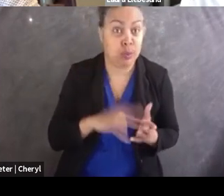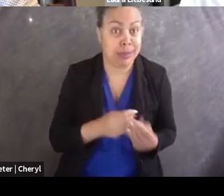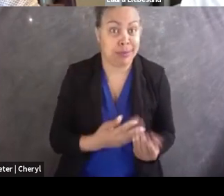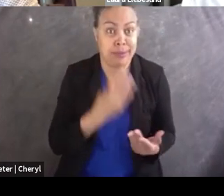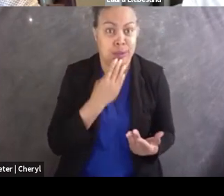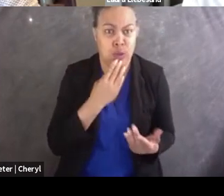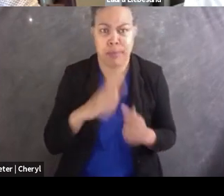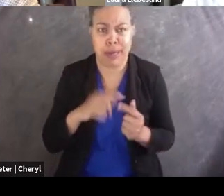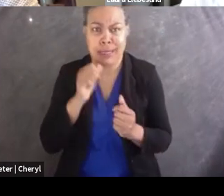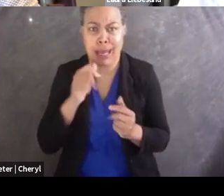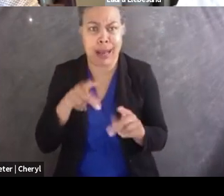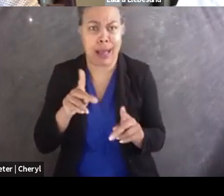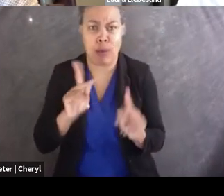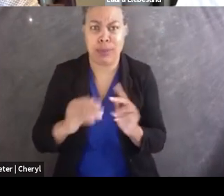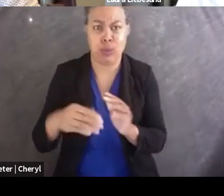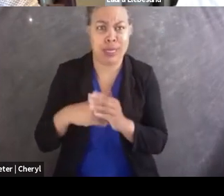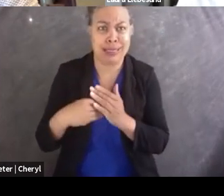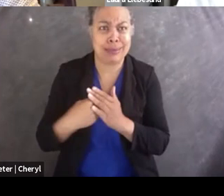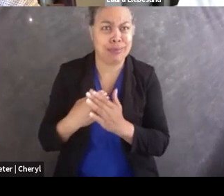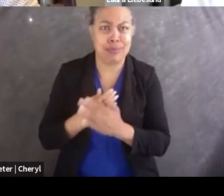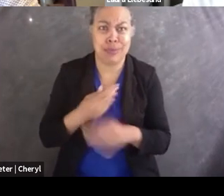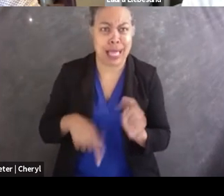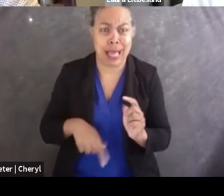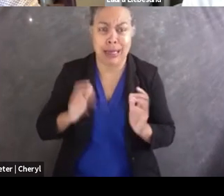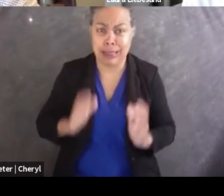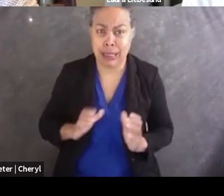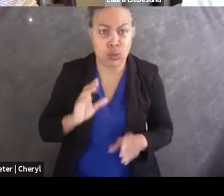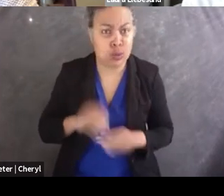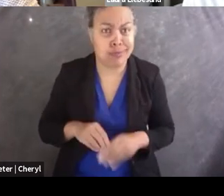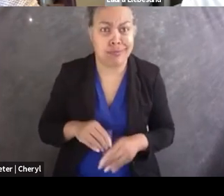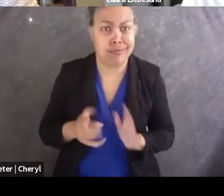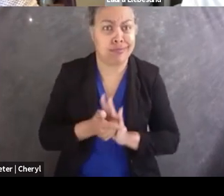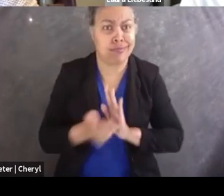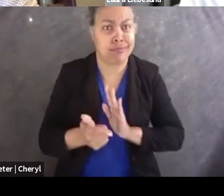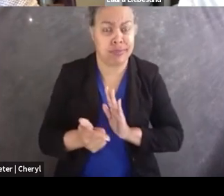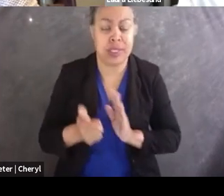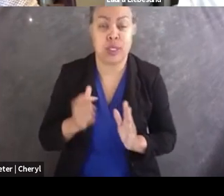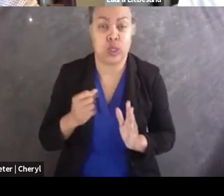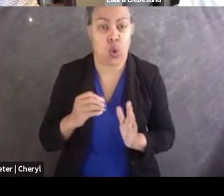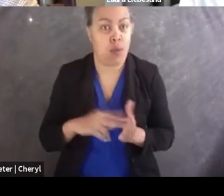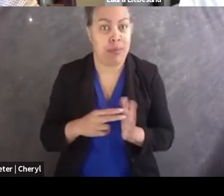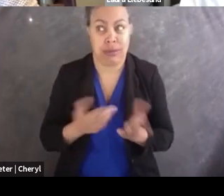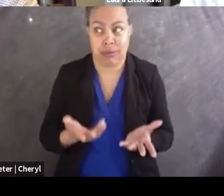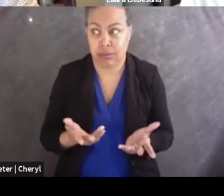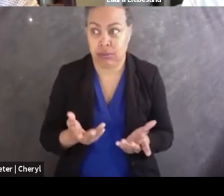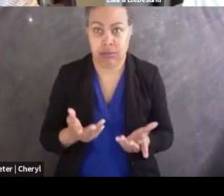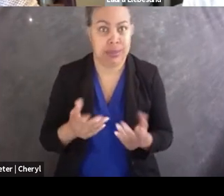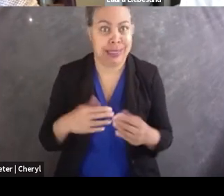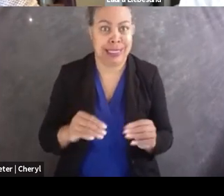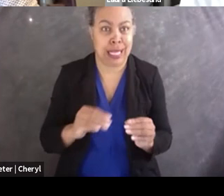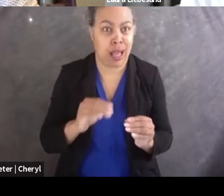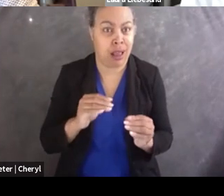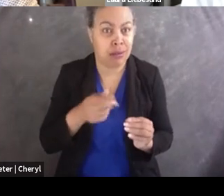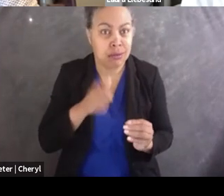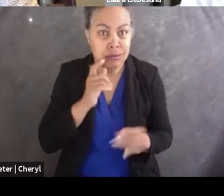to go in. They were not allowed to have any customers on the premise. So one of the things that the